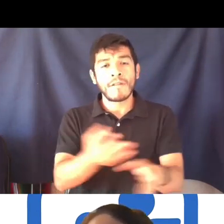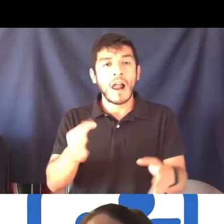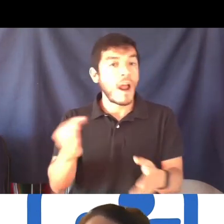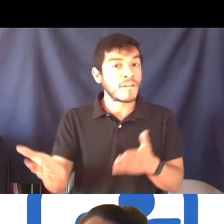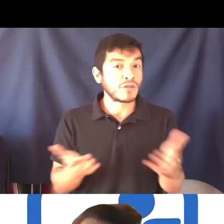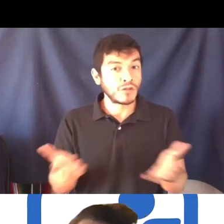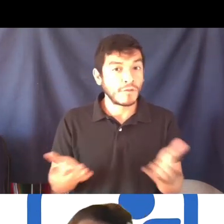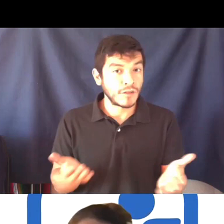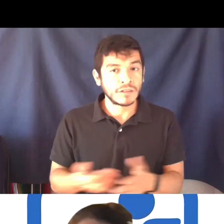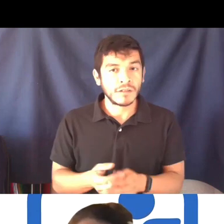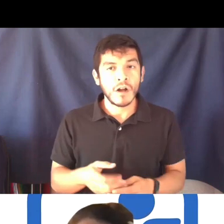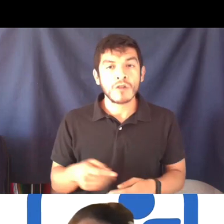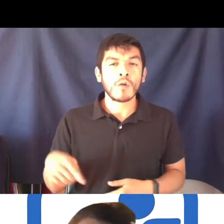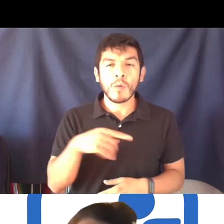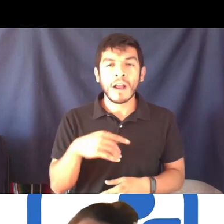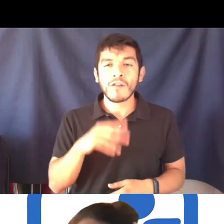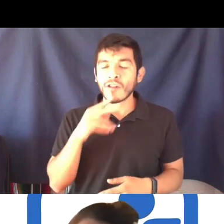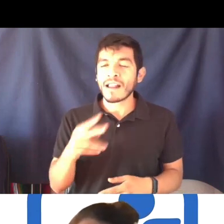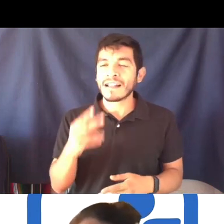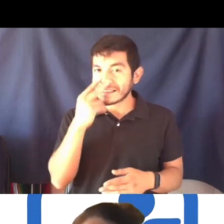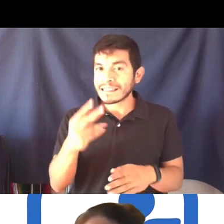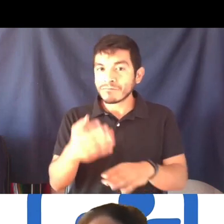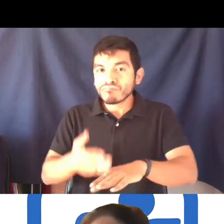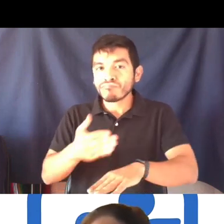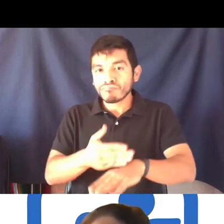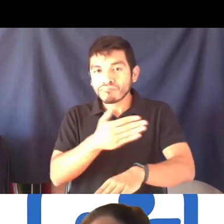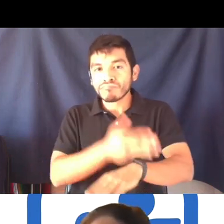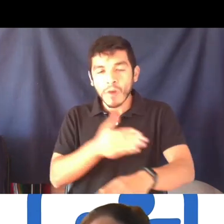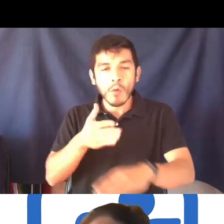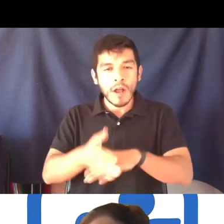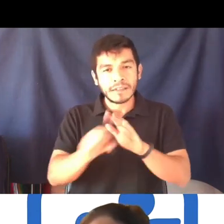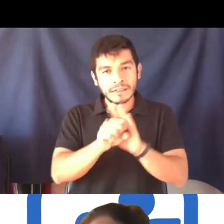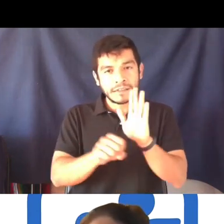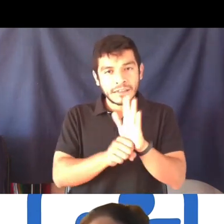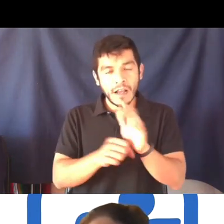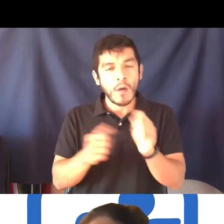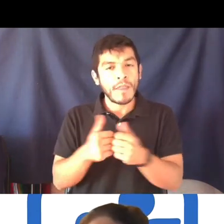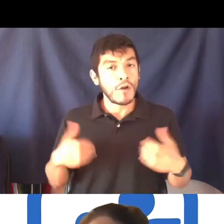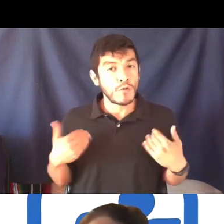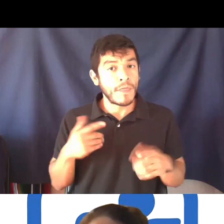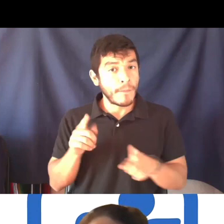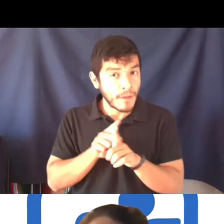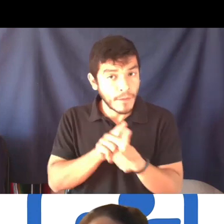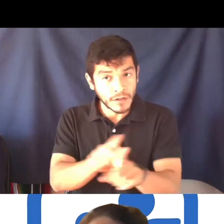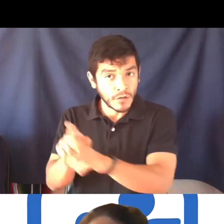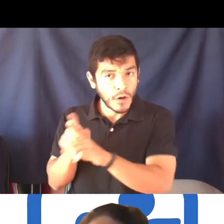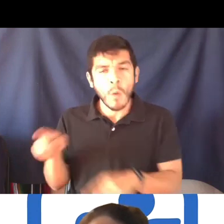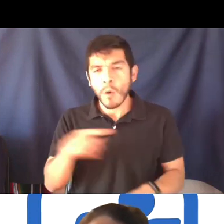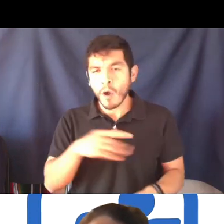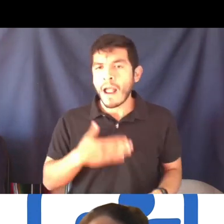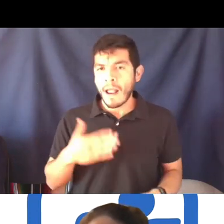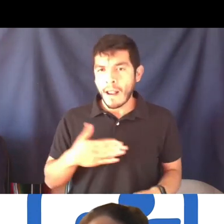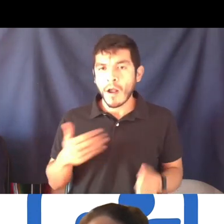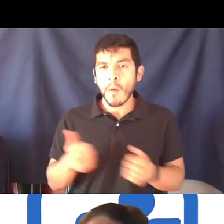So we've been seeing steady improvements across the state with youth peer mentoring. We're happy in